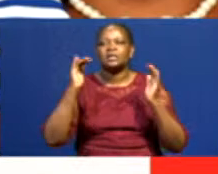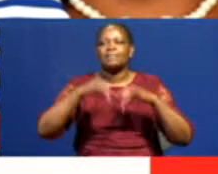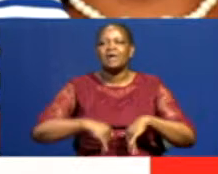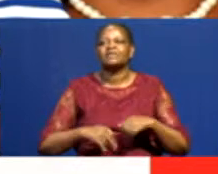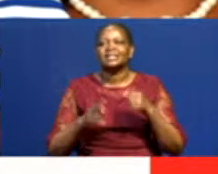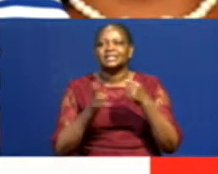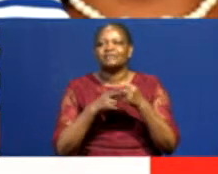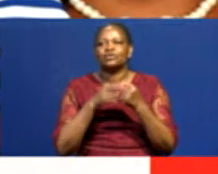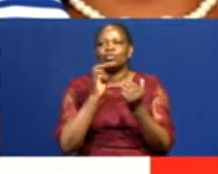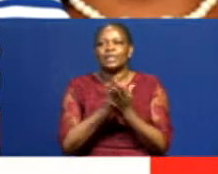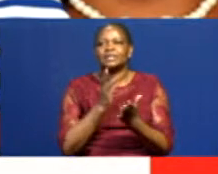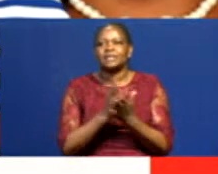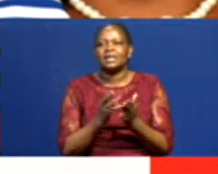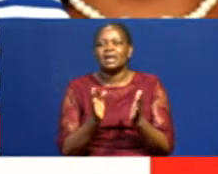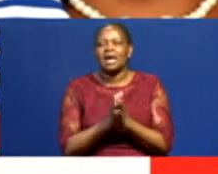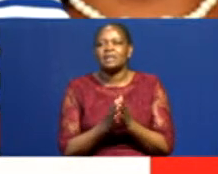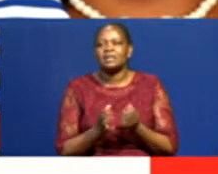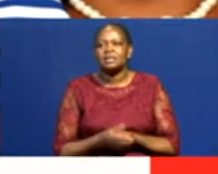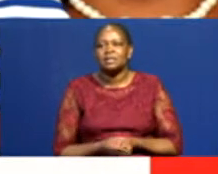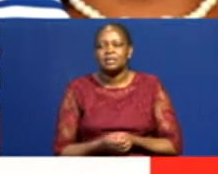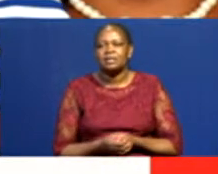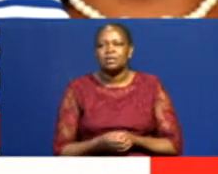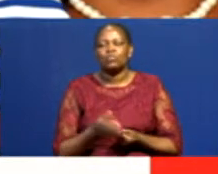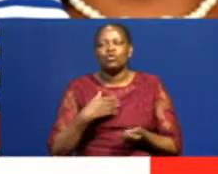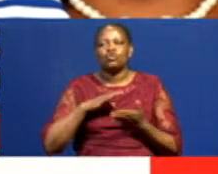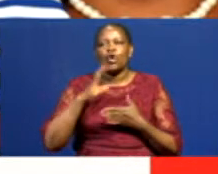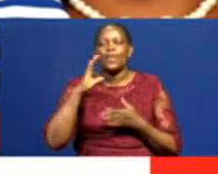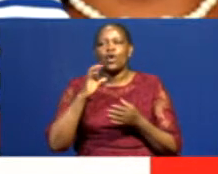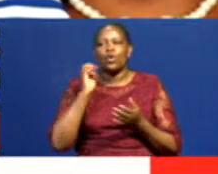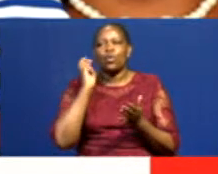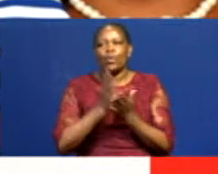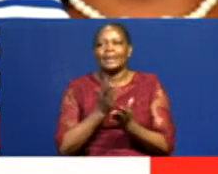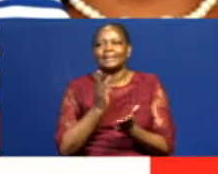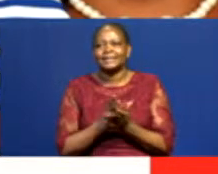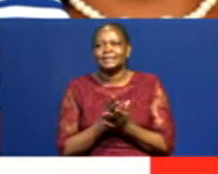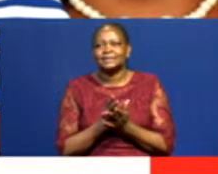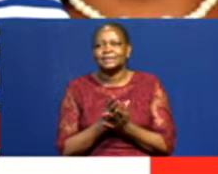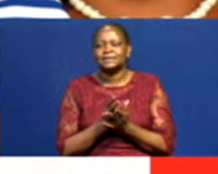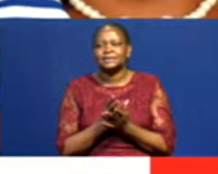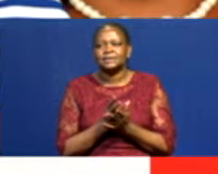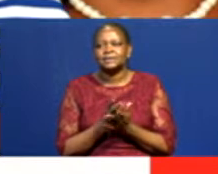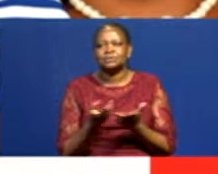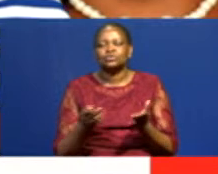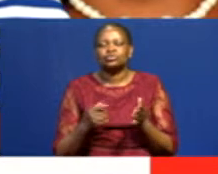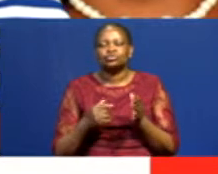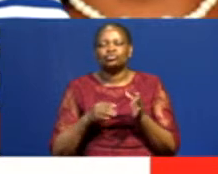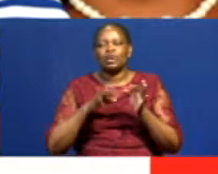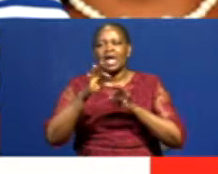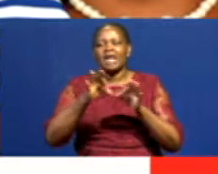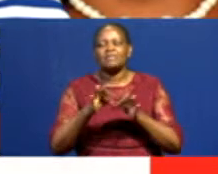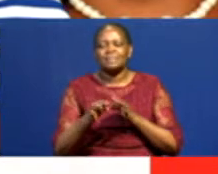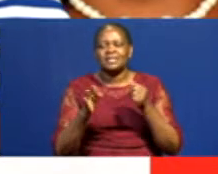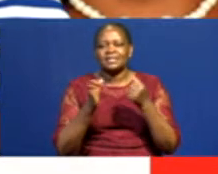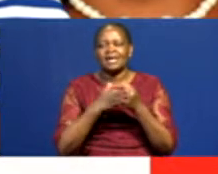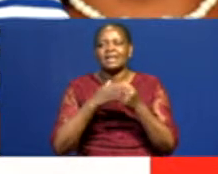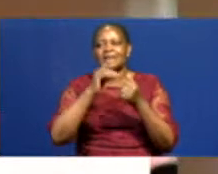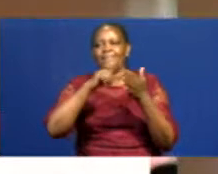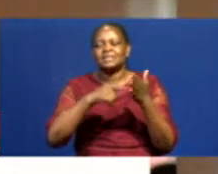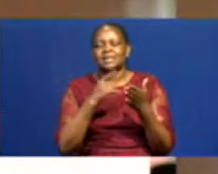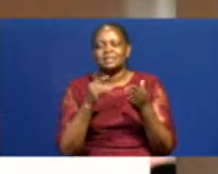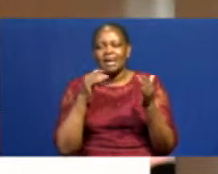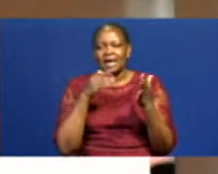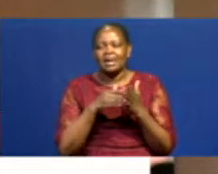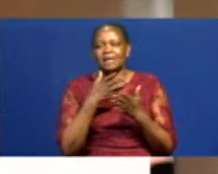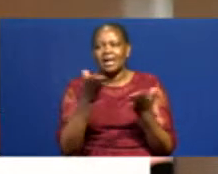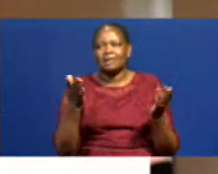7 witnesses and is seeking leave to call more witnesses to the stand to substantiate the 8 charges leveled against her. In what